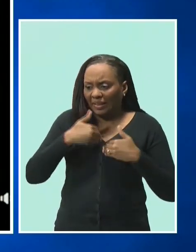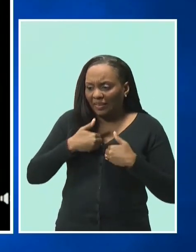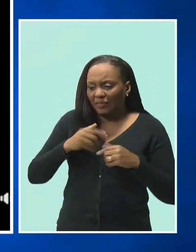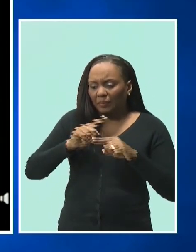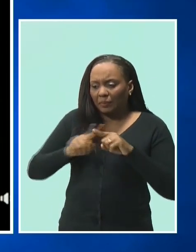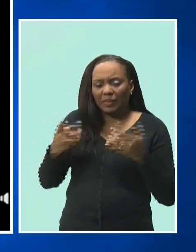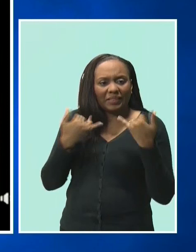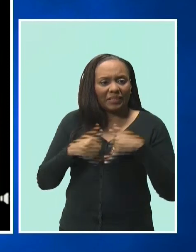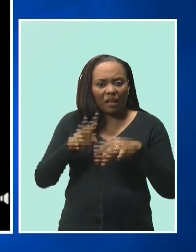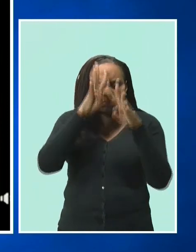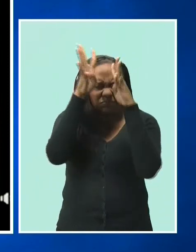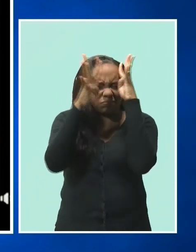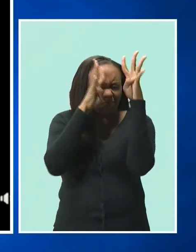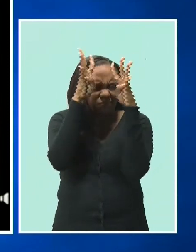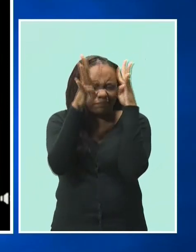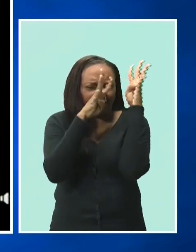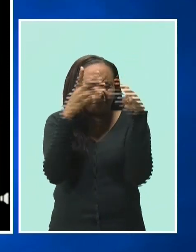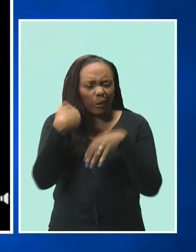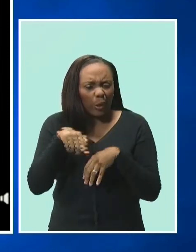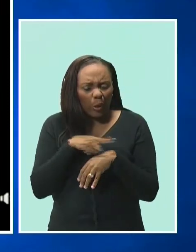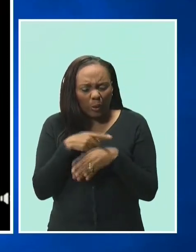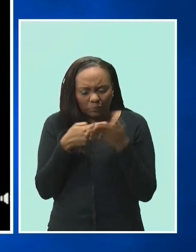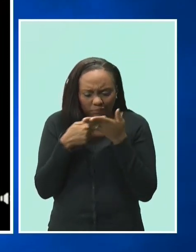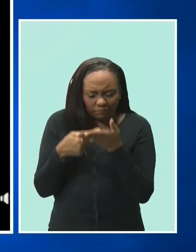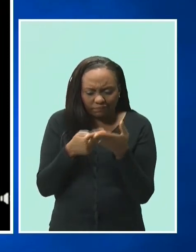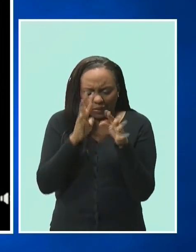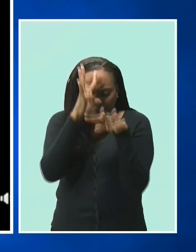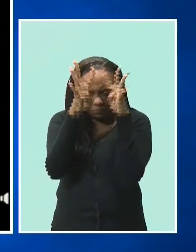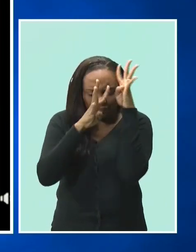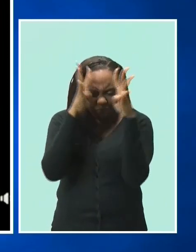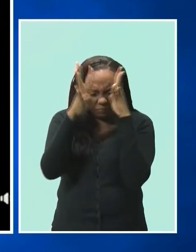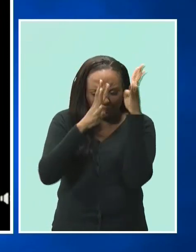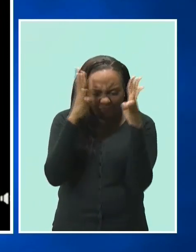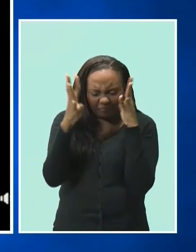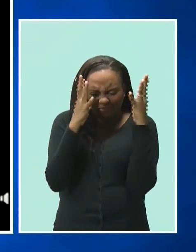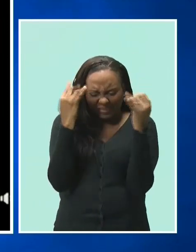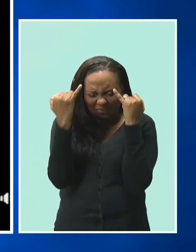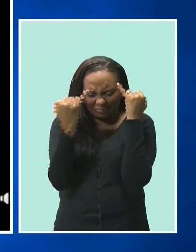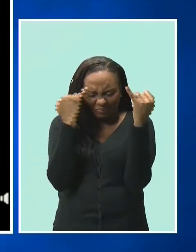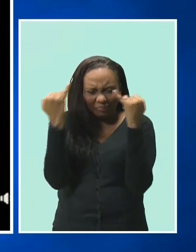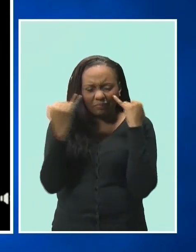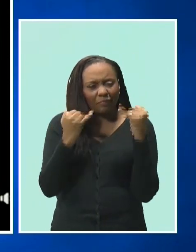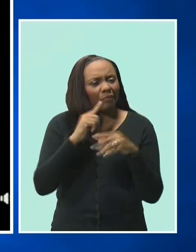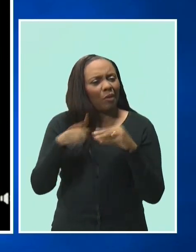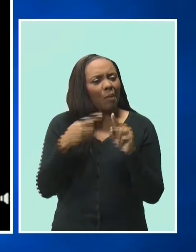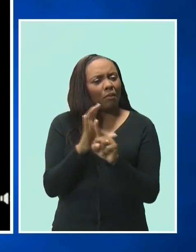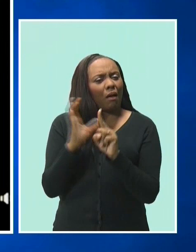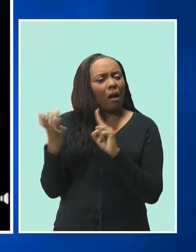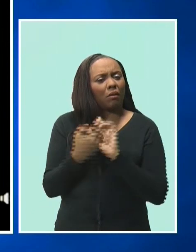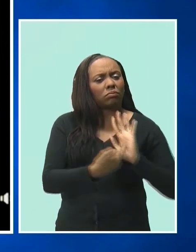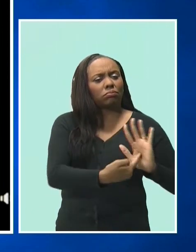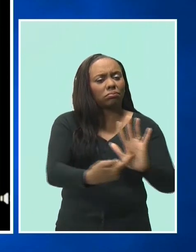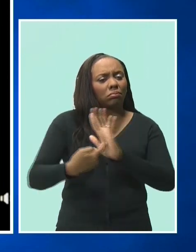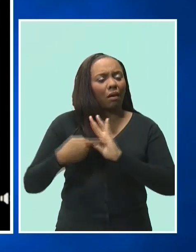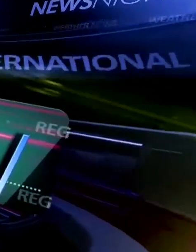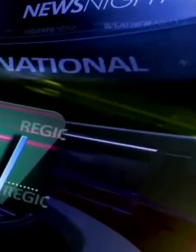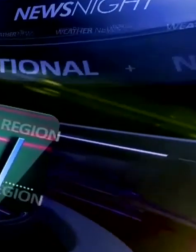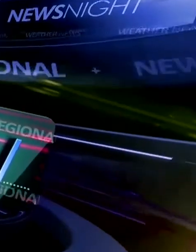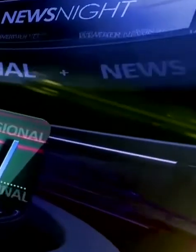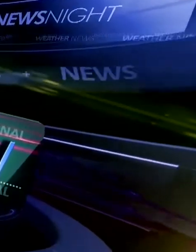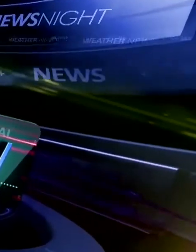of creativity has already begun to take place to continue showcasing the cultural spectacle of Carnival.